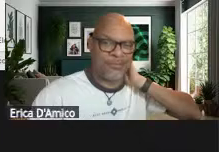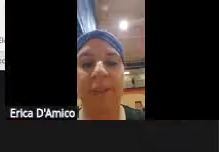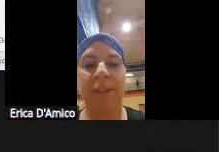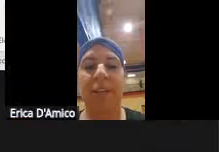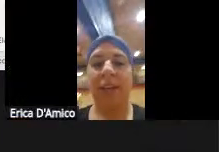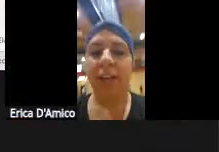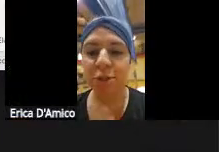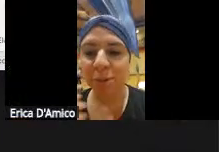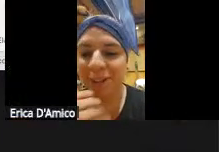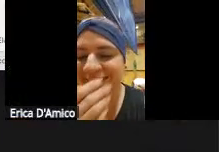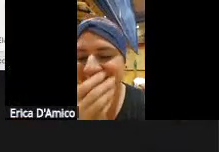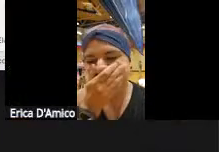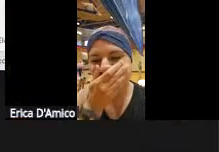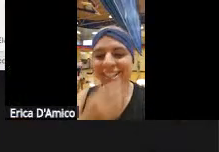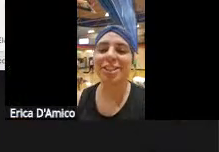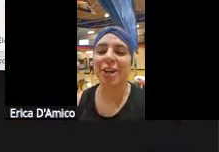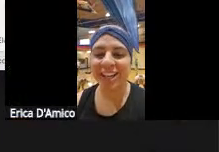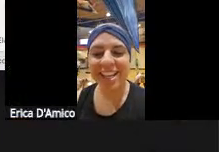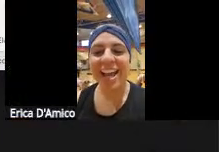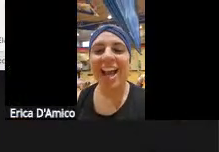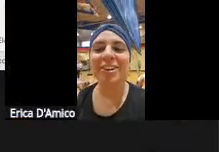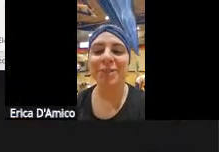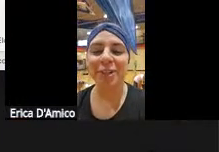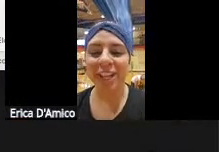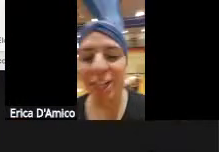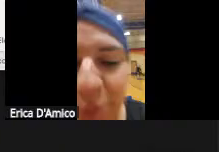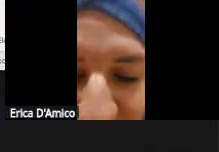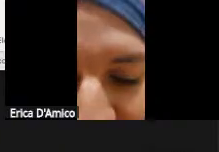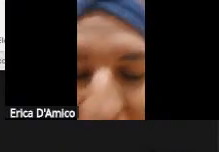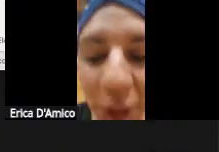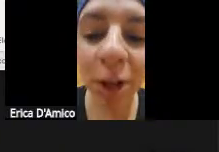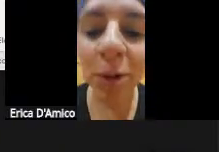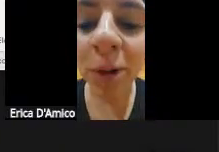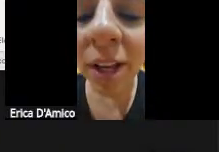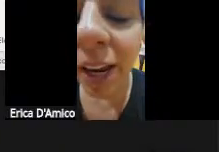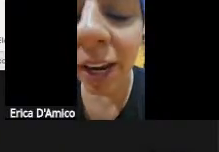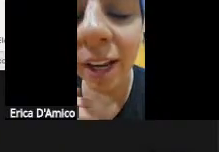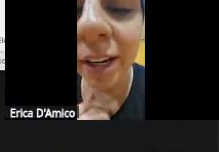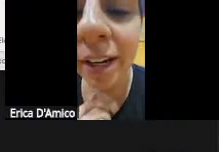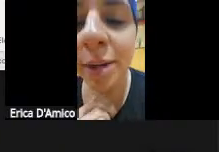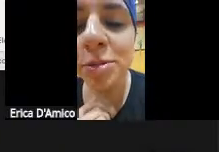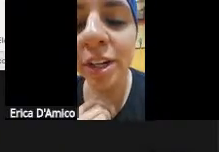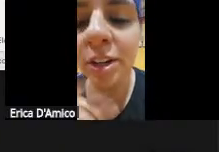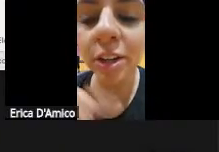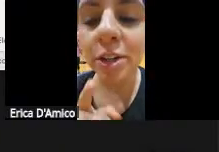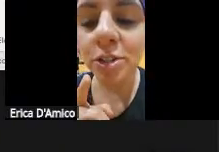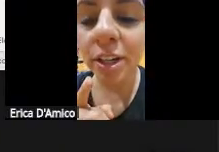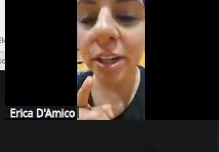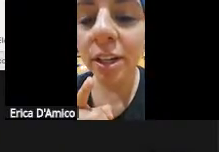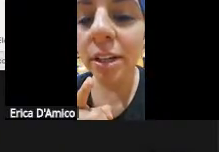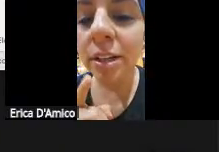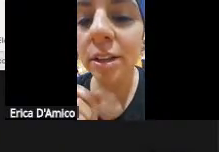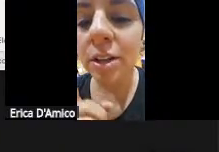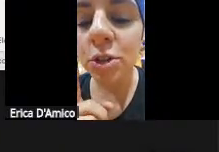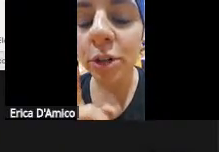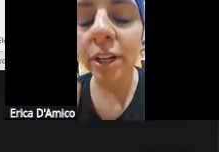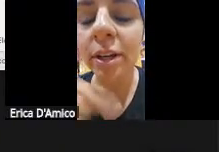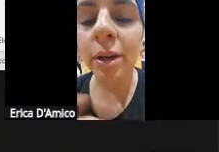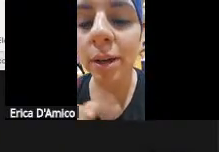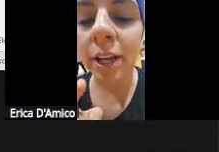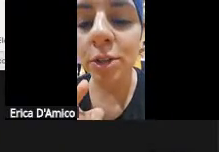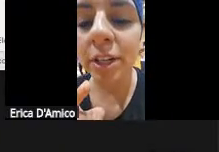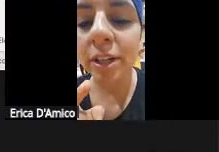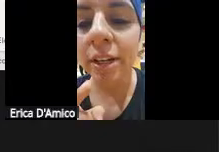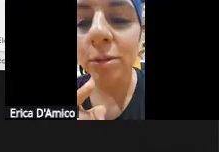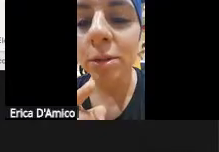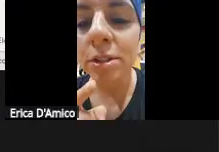I just, sorry, I was muted. I just want to say hello, and I'm sorry I didn't call you yesterday. Long story.